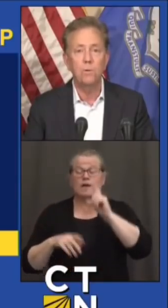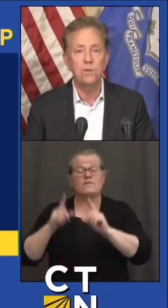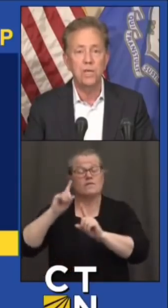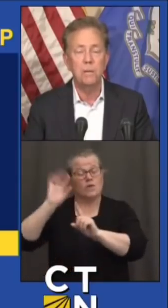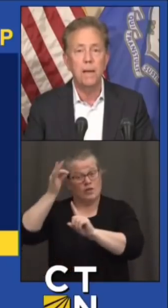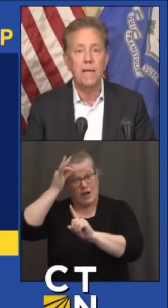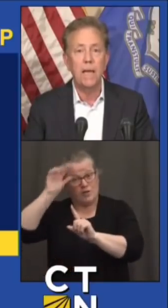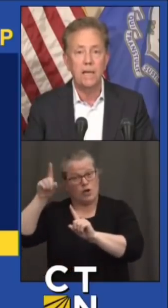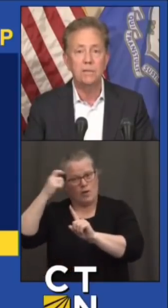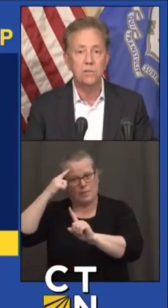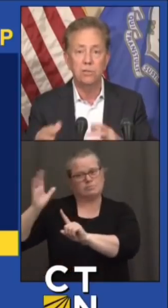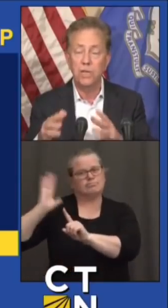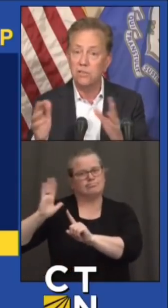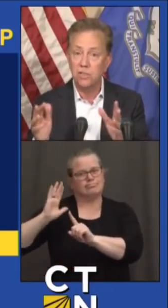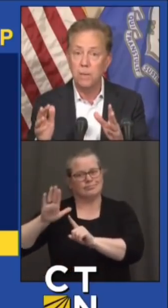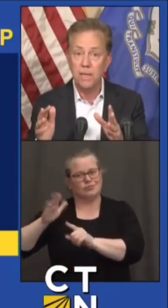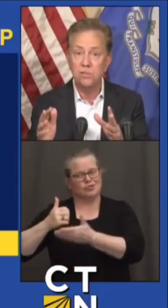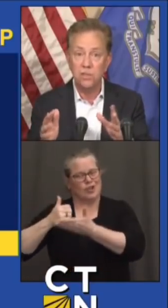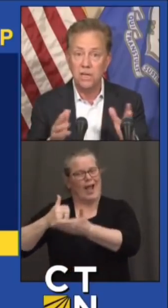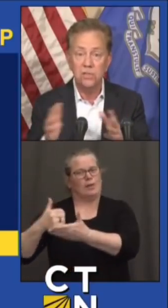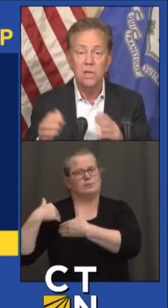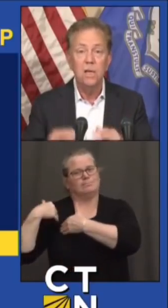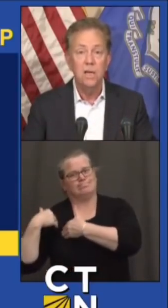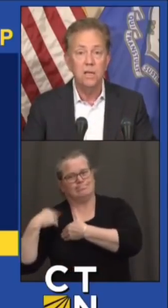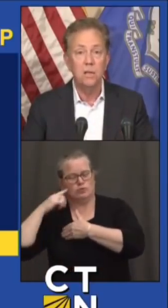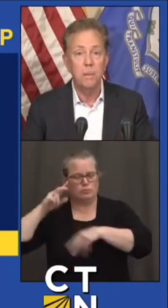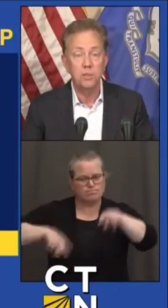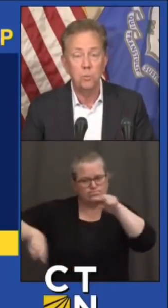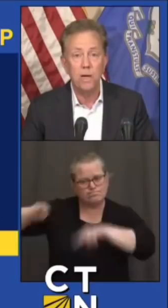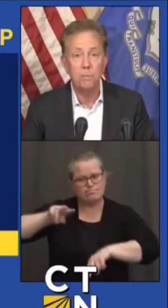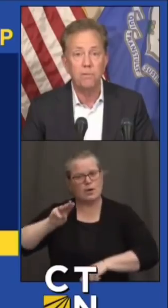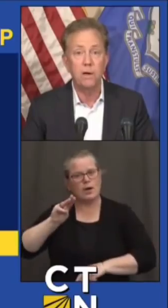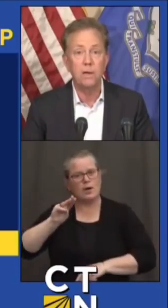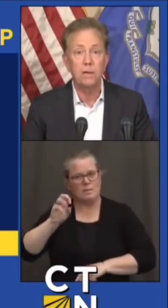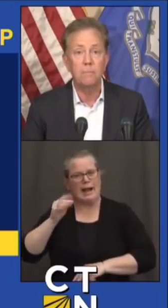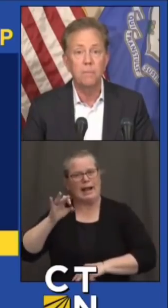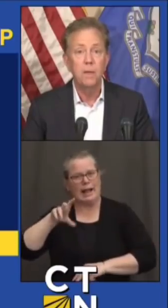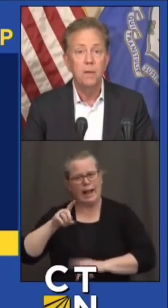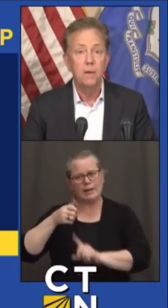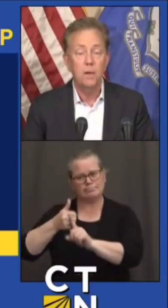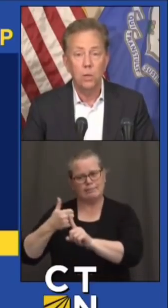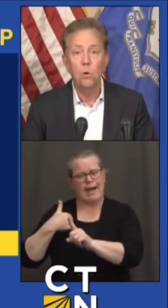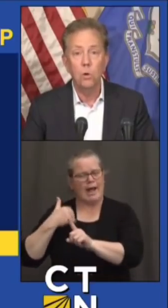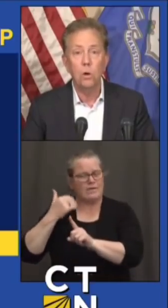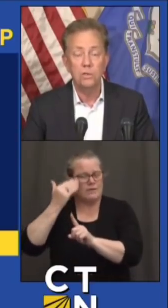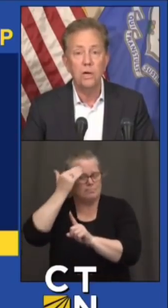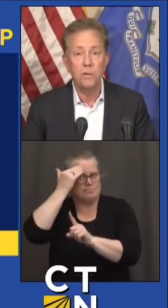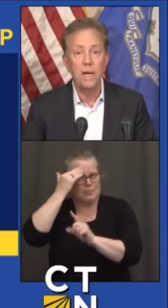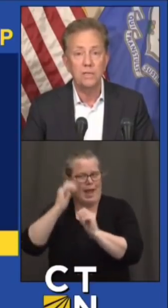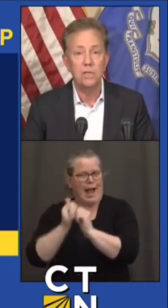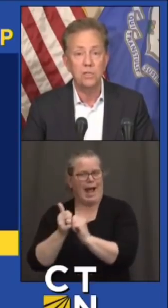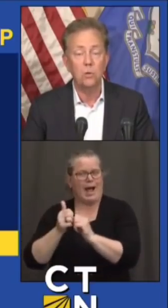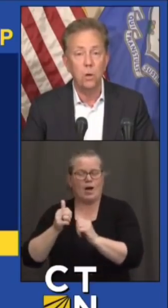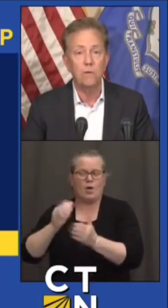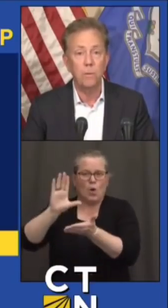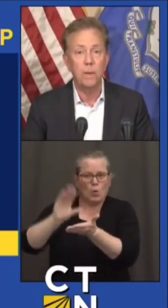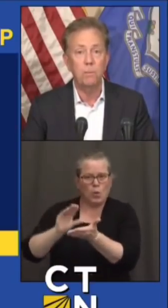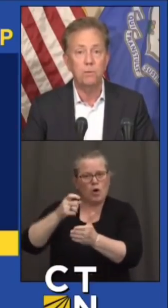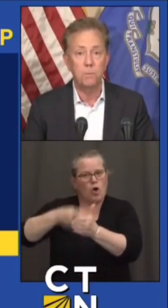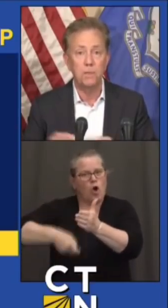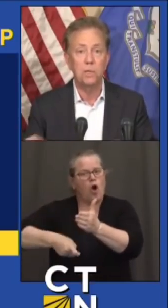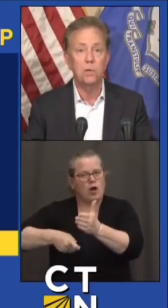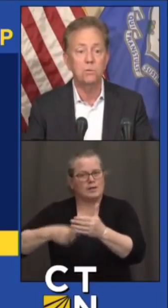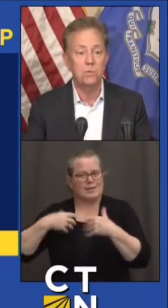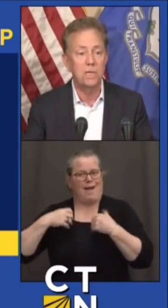helped oversee Medicaid. So she has some insights into the best way to provide a low-cost health access to all of our